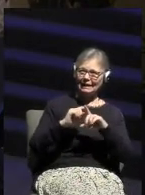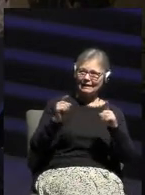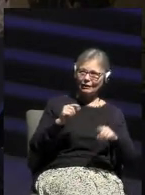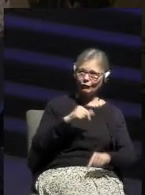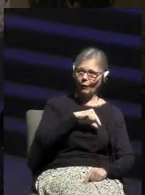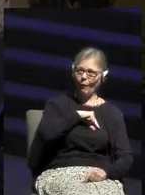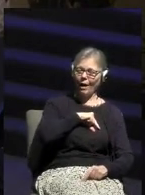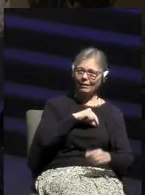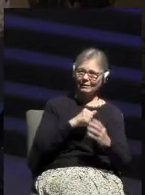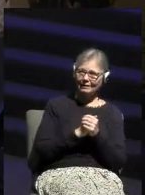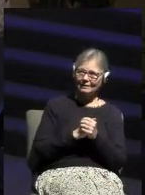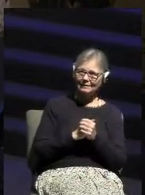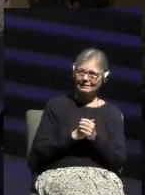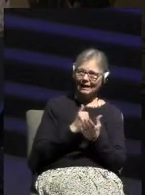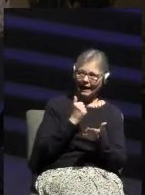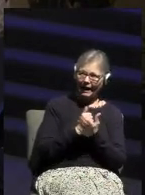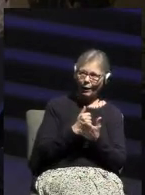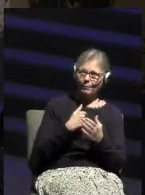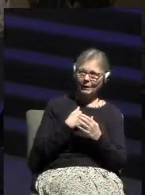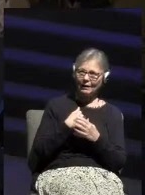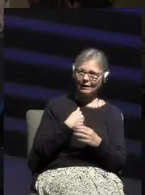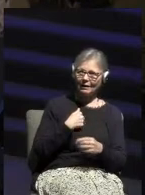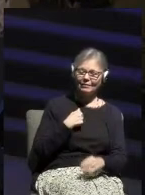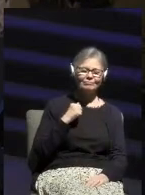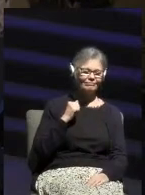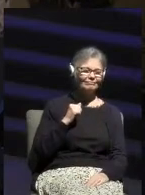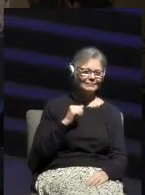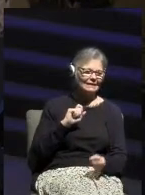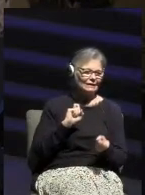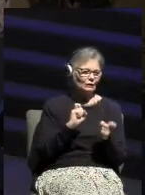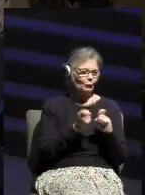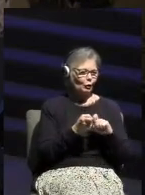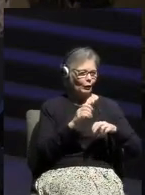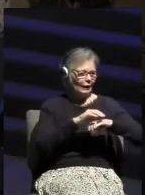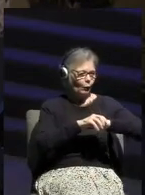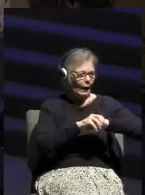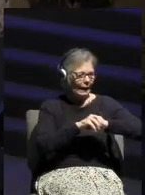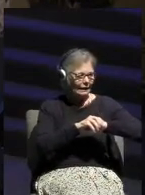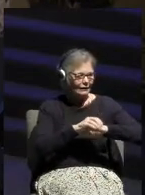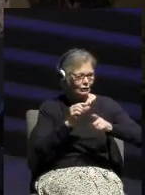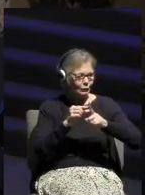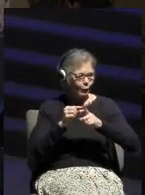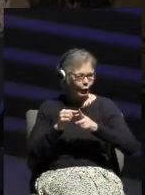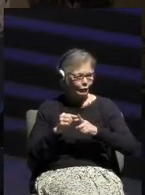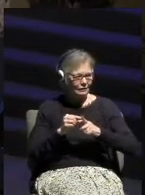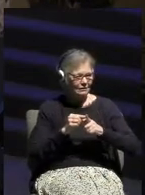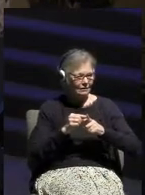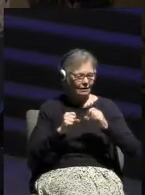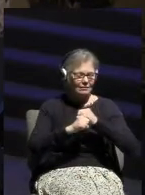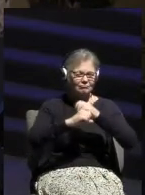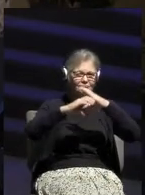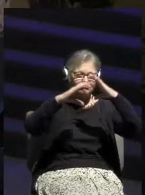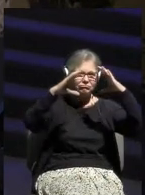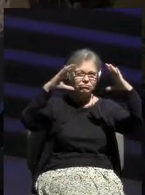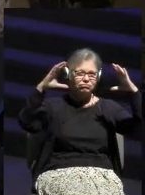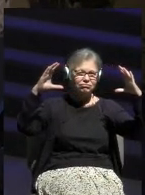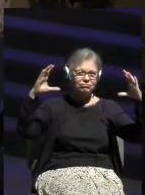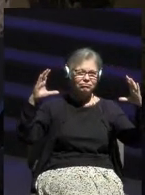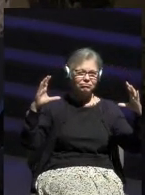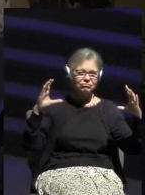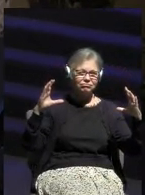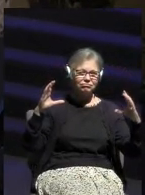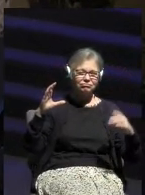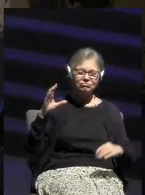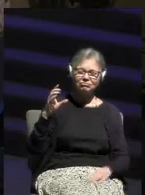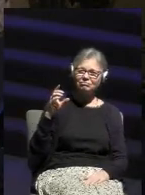personified language usage so that we get a clearer and larger understanding of God in our